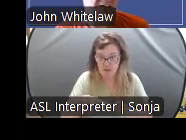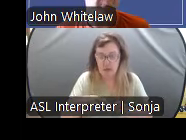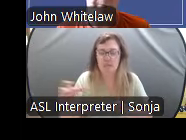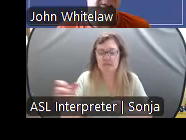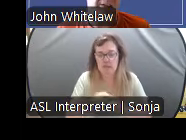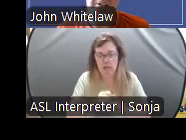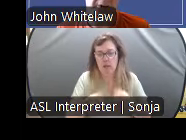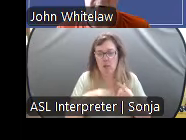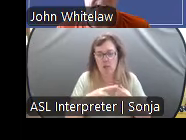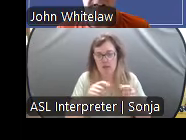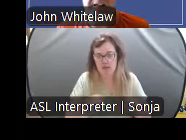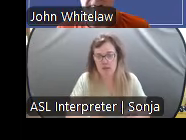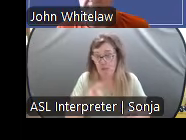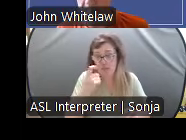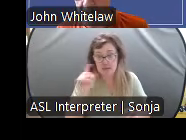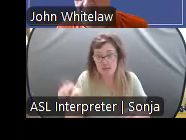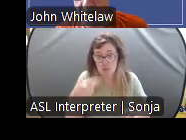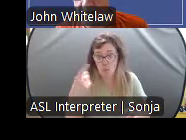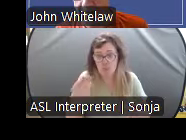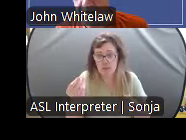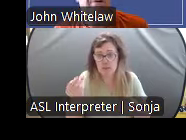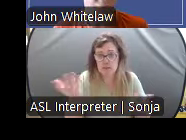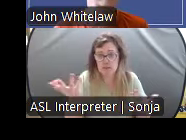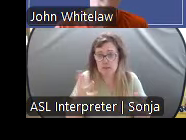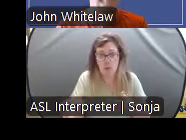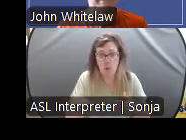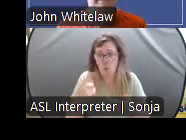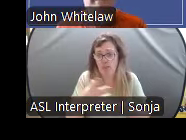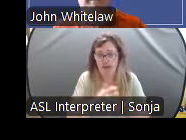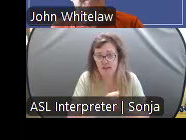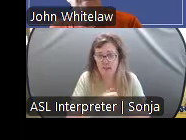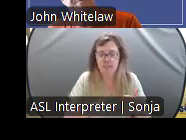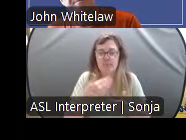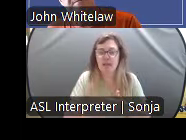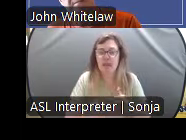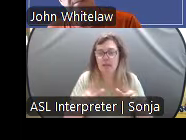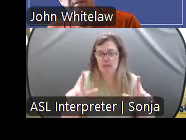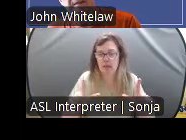they're eligible because it's the only way they can live. Okay, next slide, please.